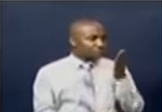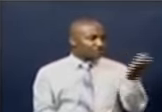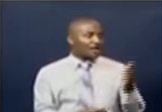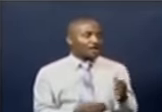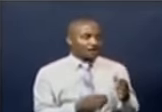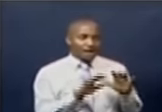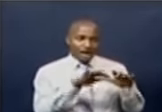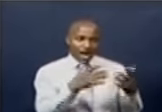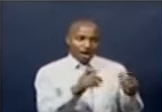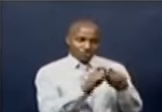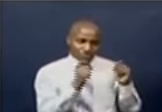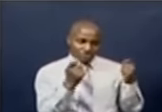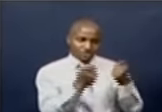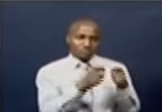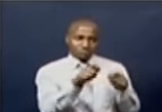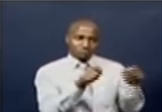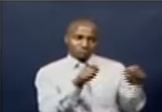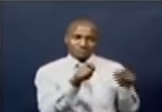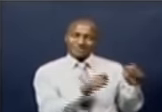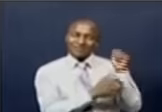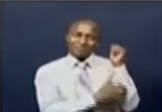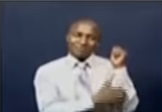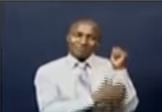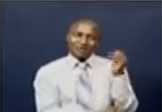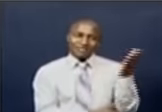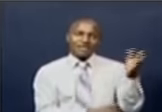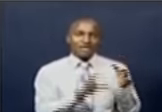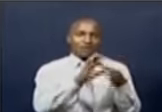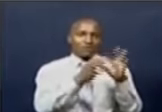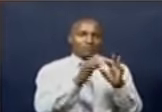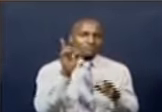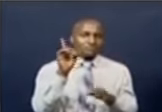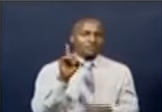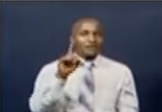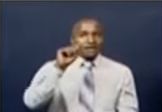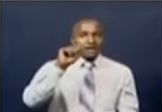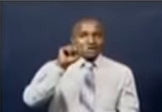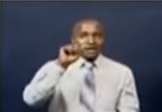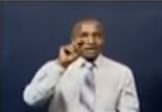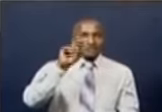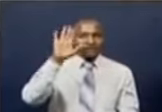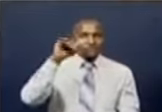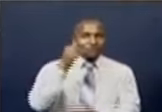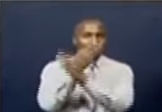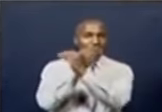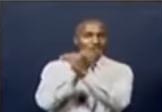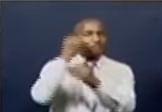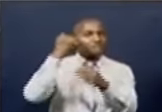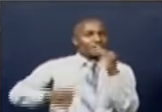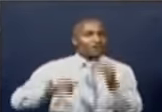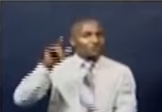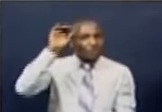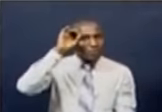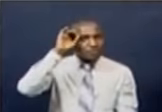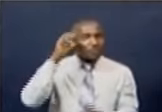how the team was mismanaged in the Rio Olympics game. Moses, I'll give you the final word now. You've